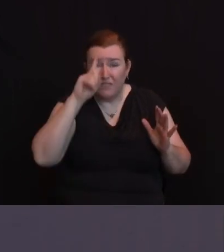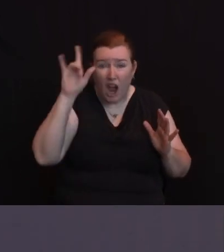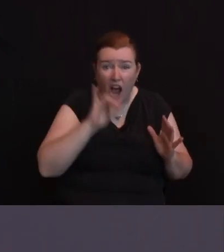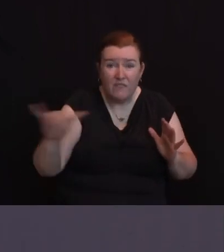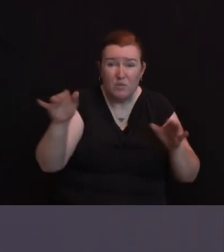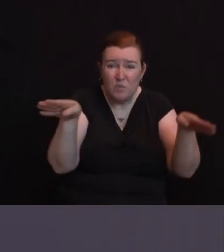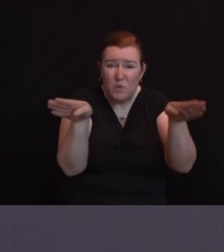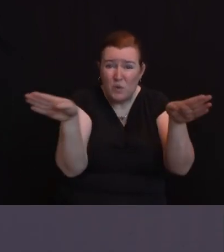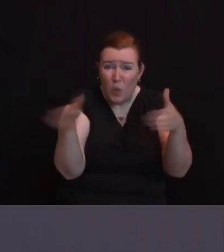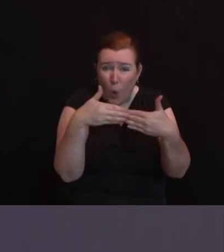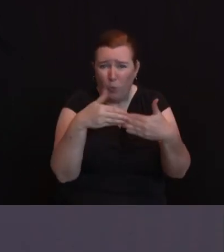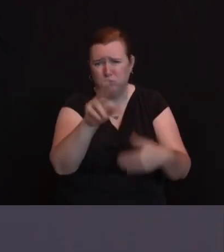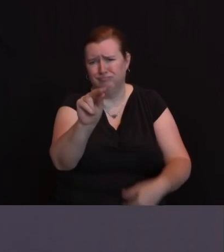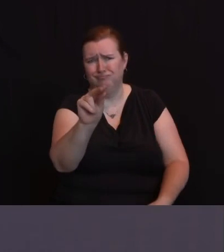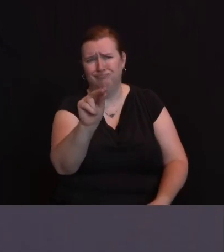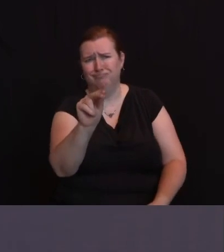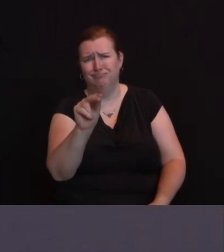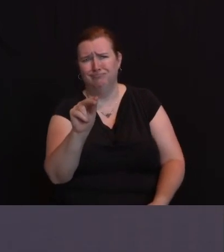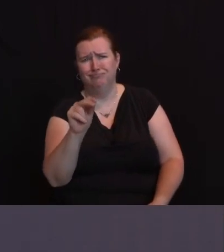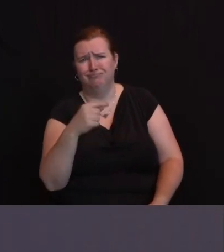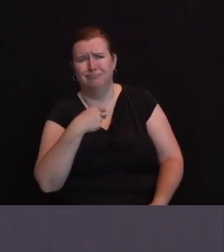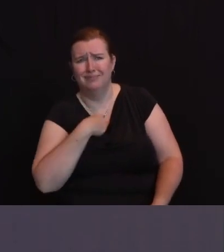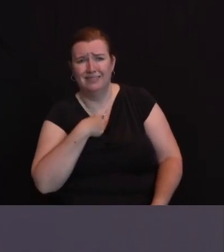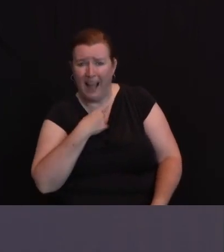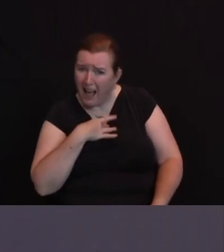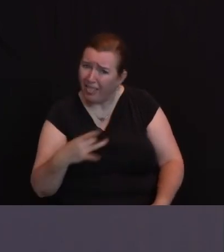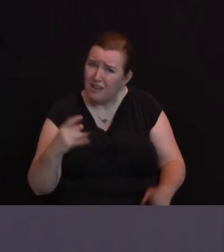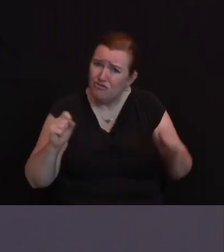like going to the gym. I mean, we want to get there.